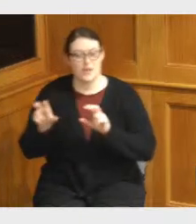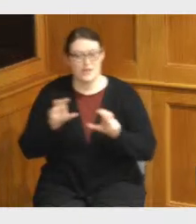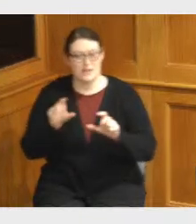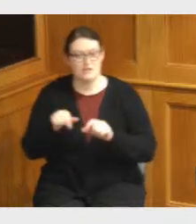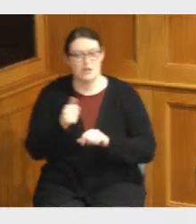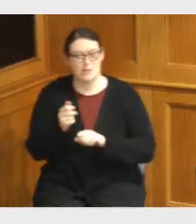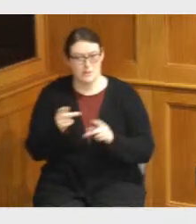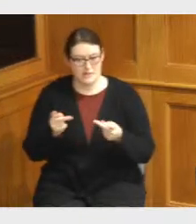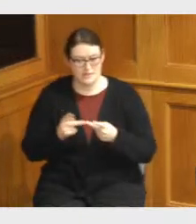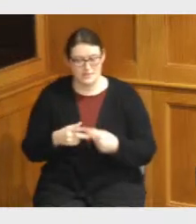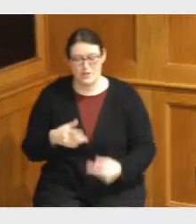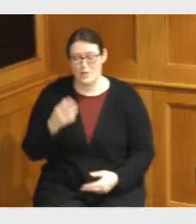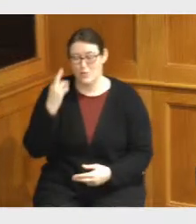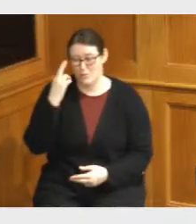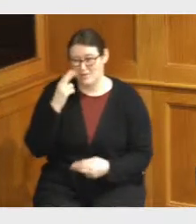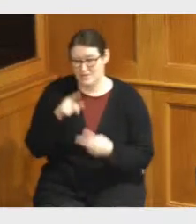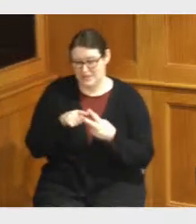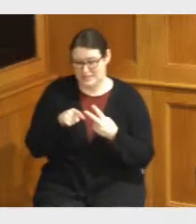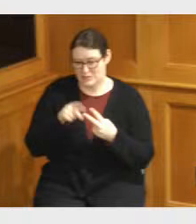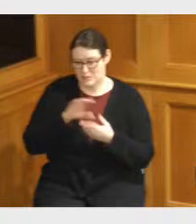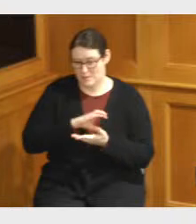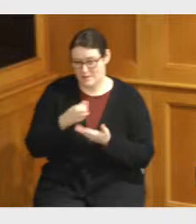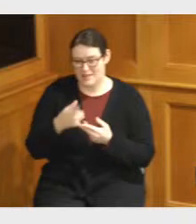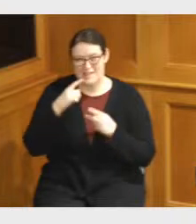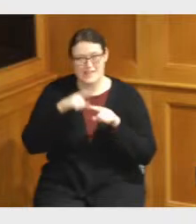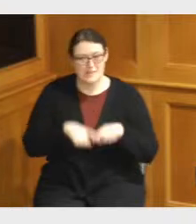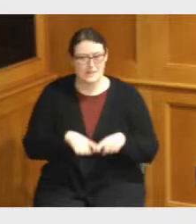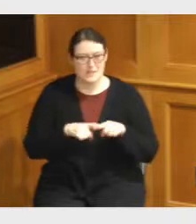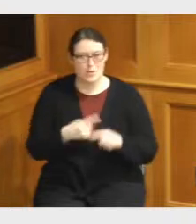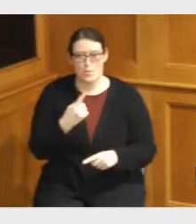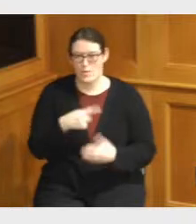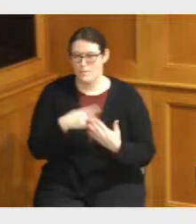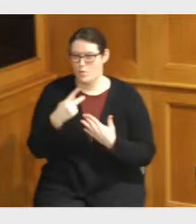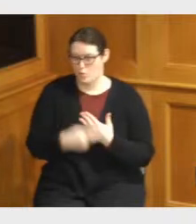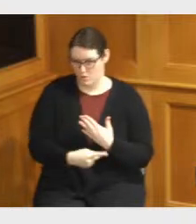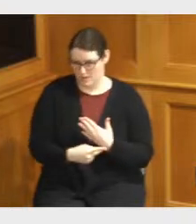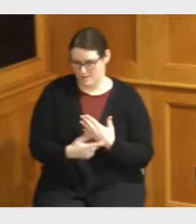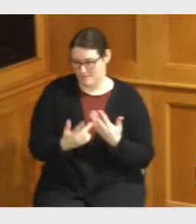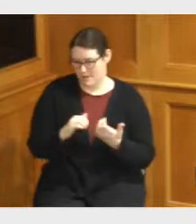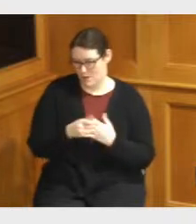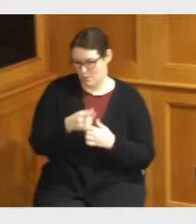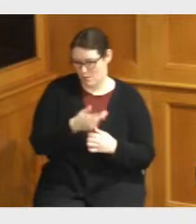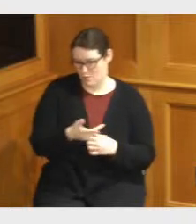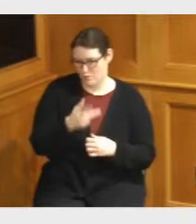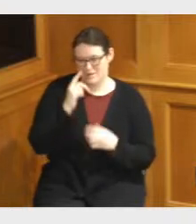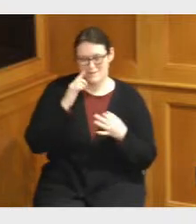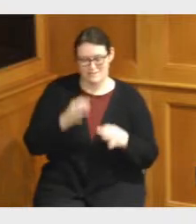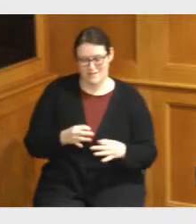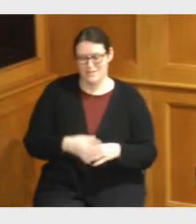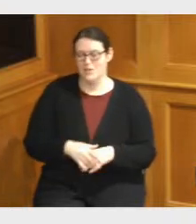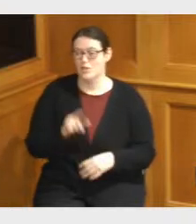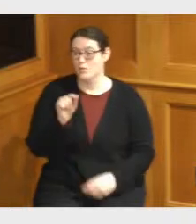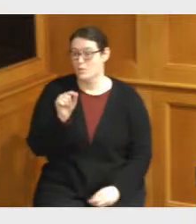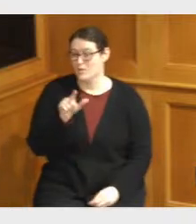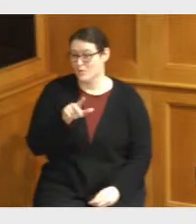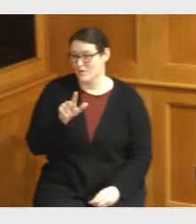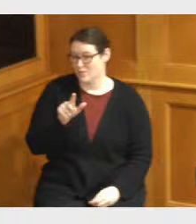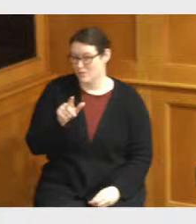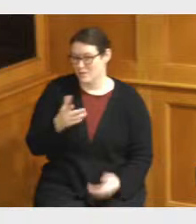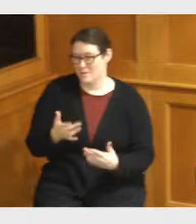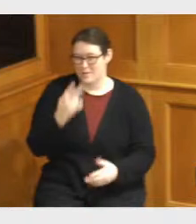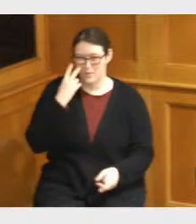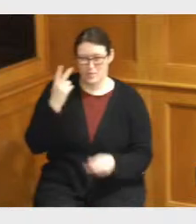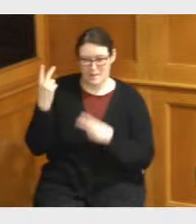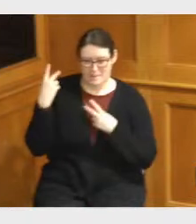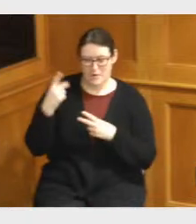two amounts is dependent on the board's decision on one program. In 2023, the board may recall they entered into